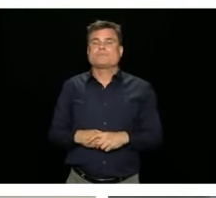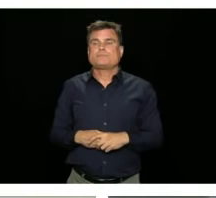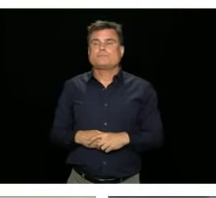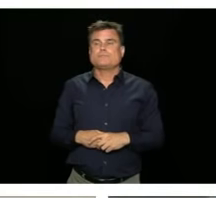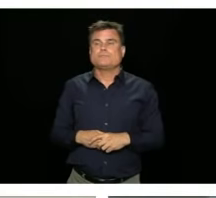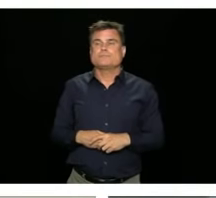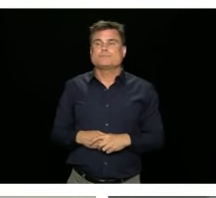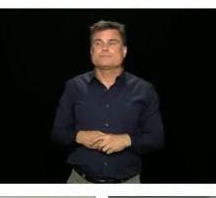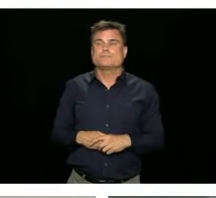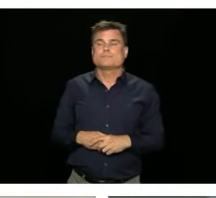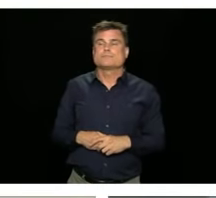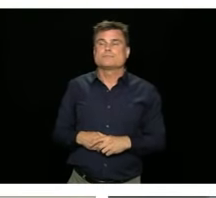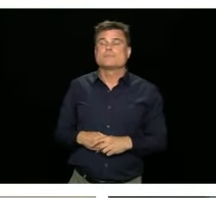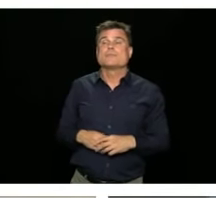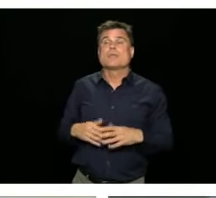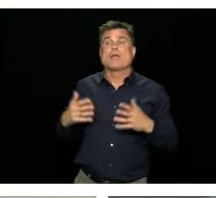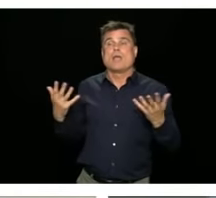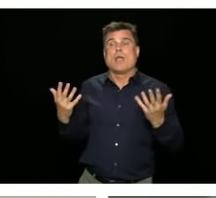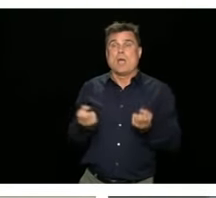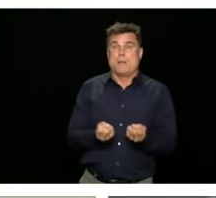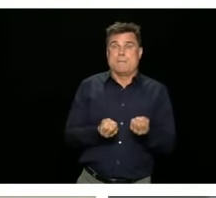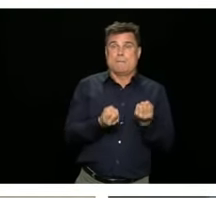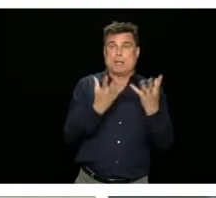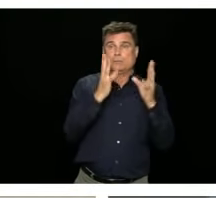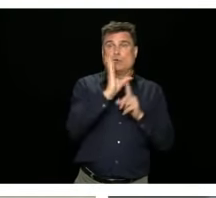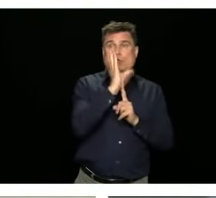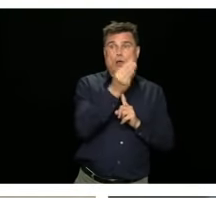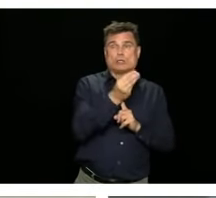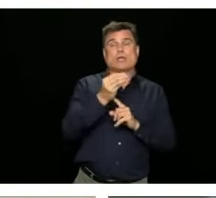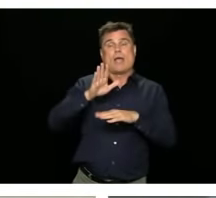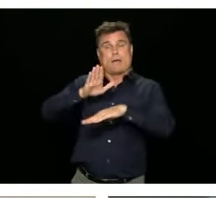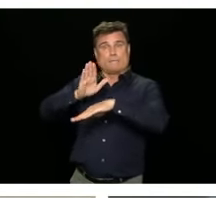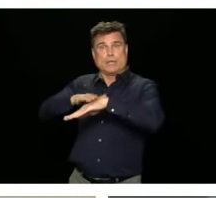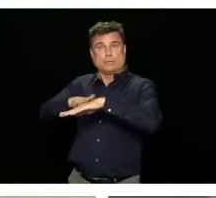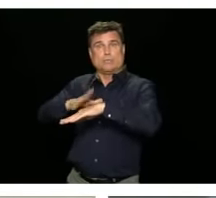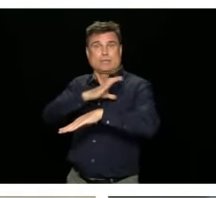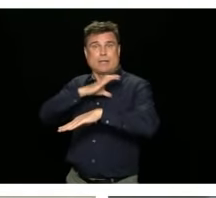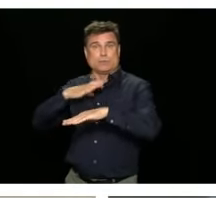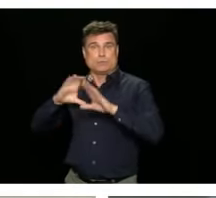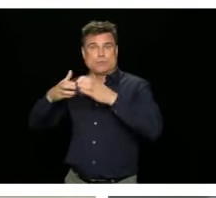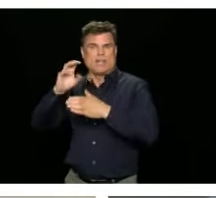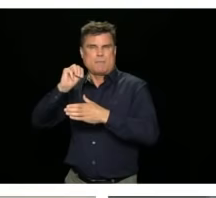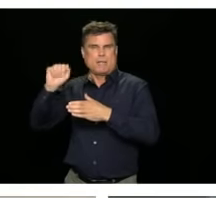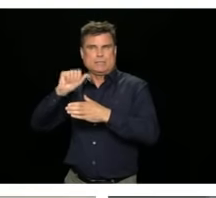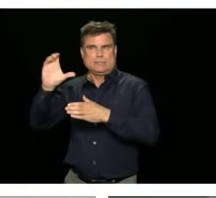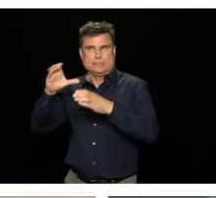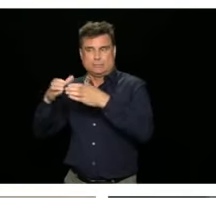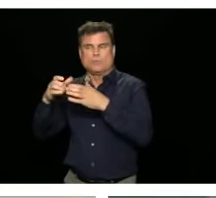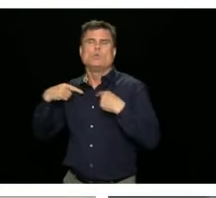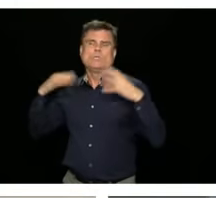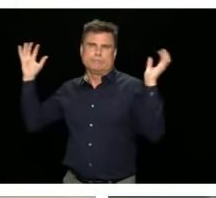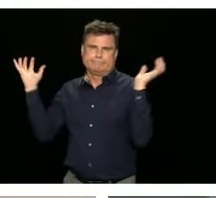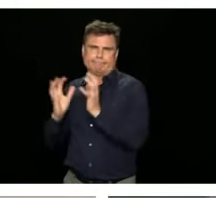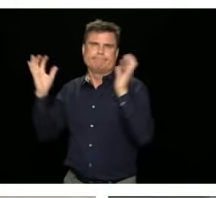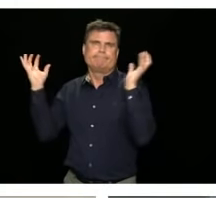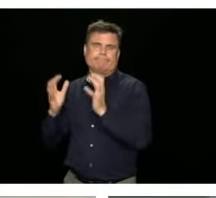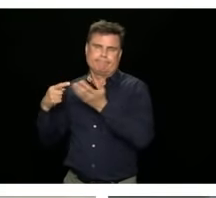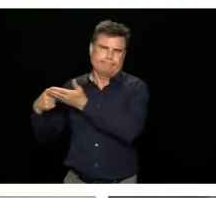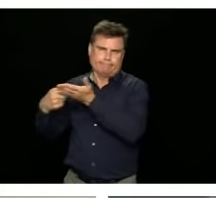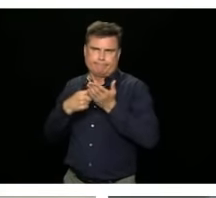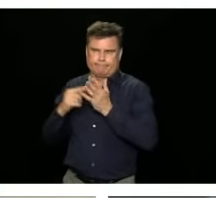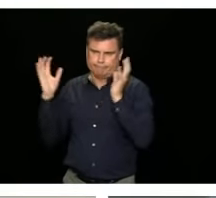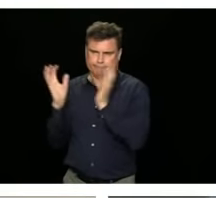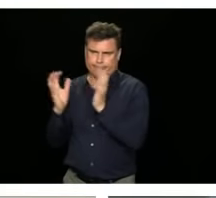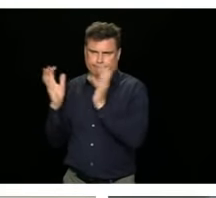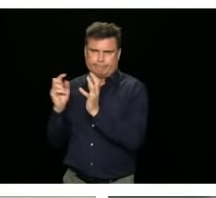role on this, but I've been having conversations with my colleagues within government. And you know, I think, you know,